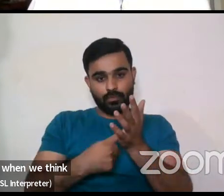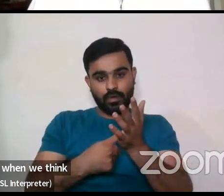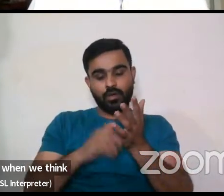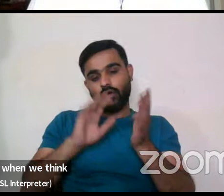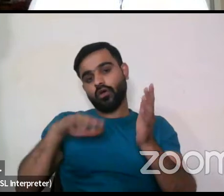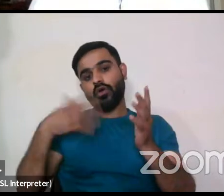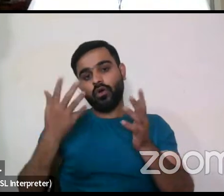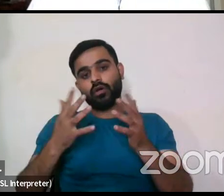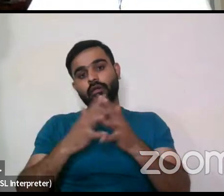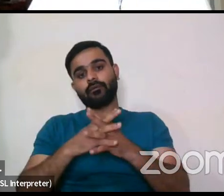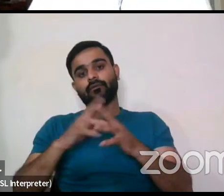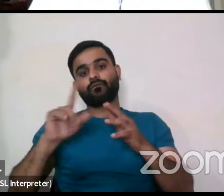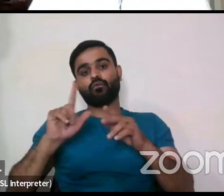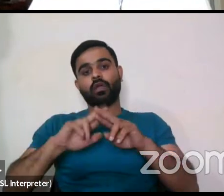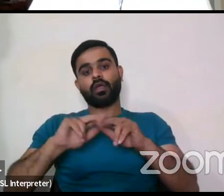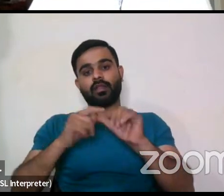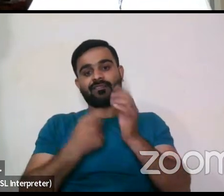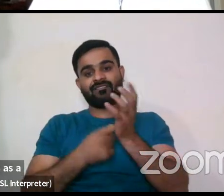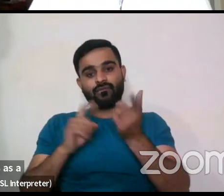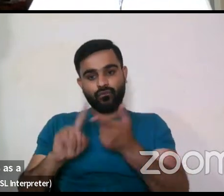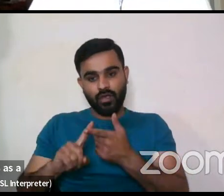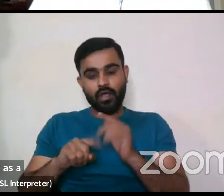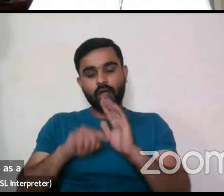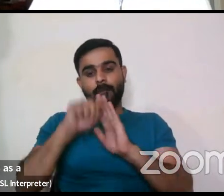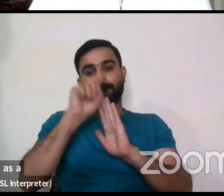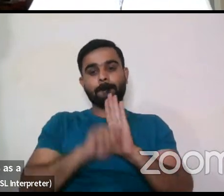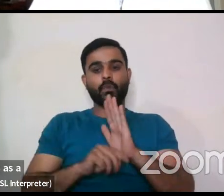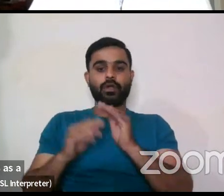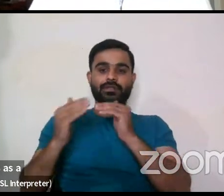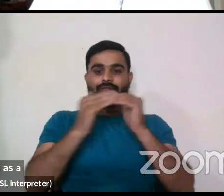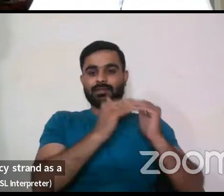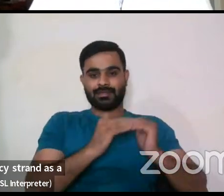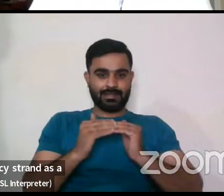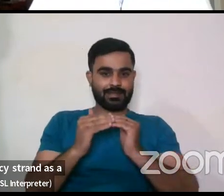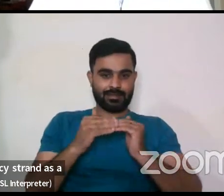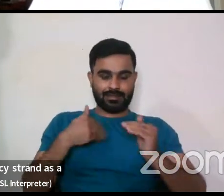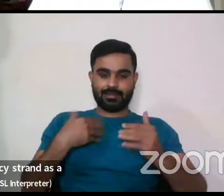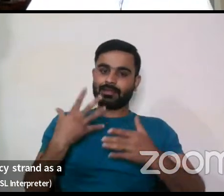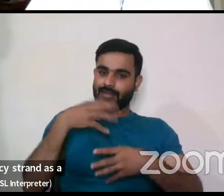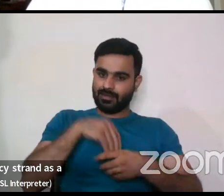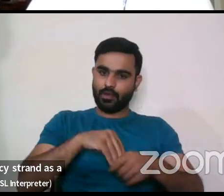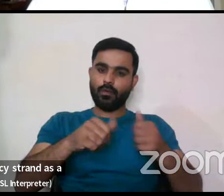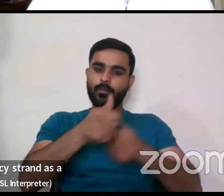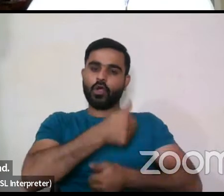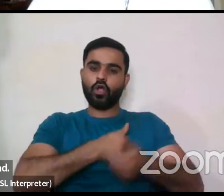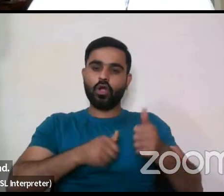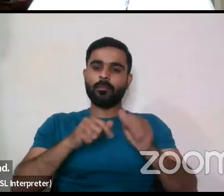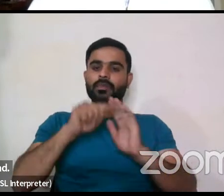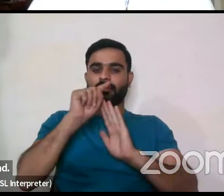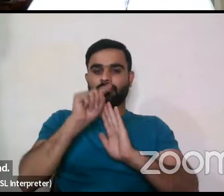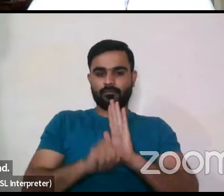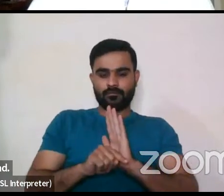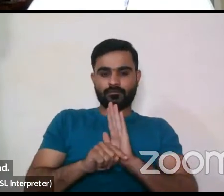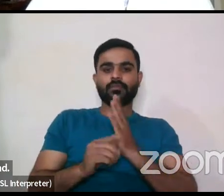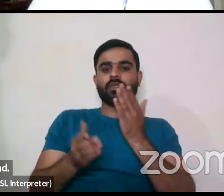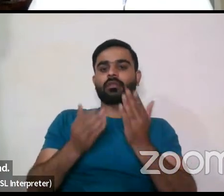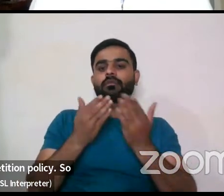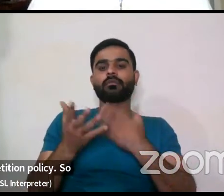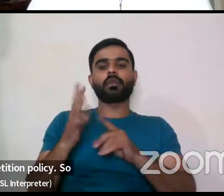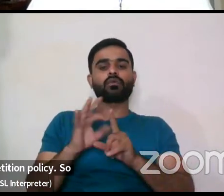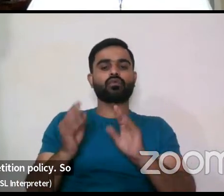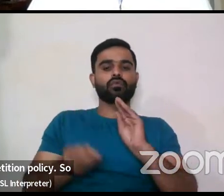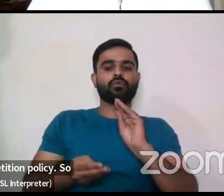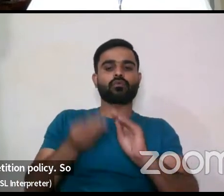welfare as a policy strand, as a competition policy strand. So that brings me then to the competition policy. So whilst we may not be able to do much